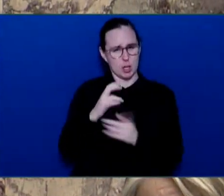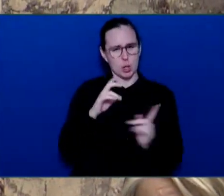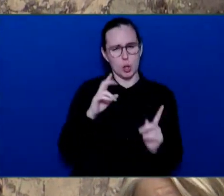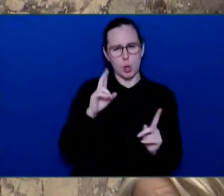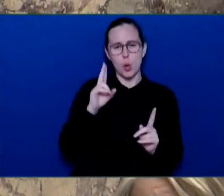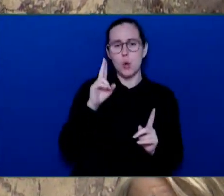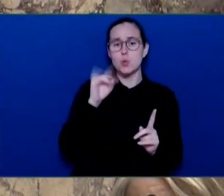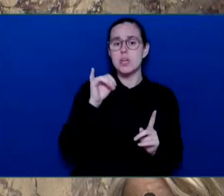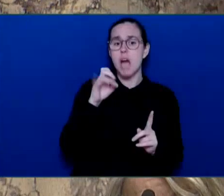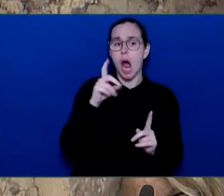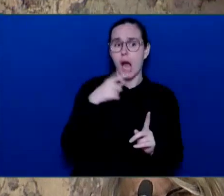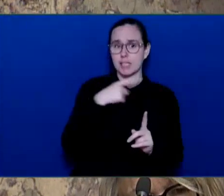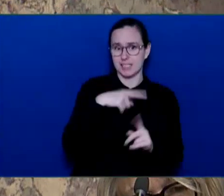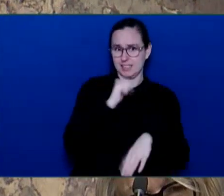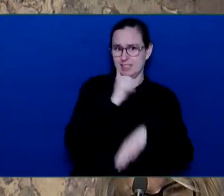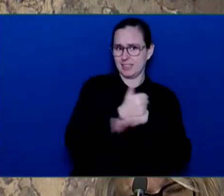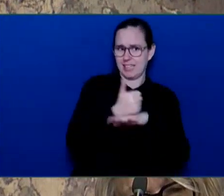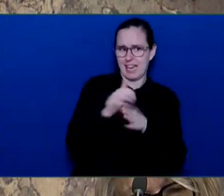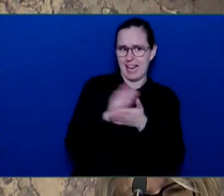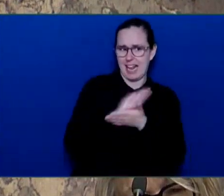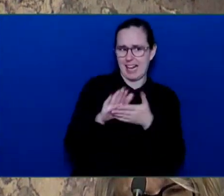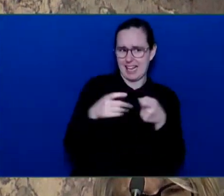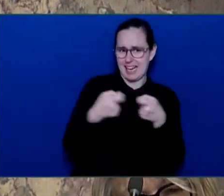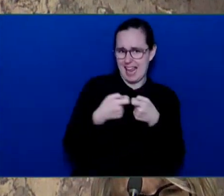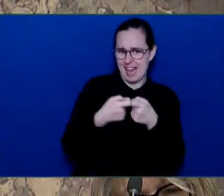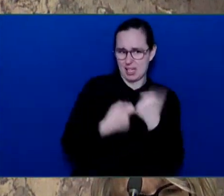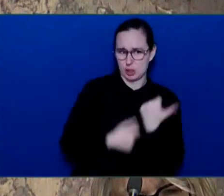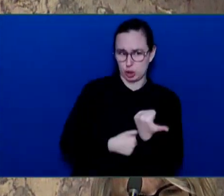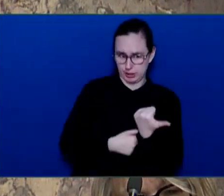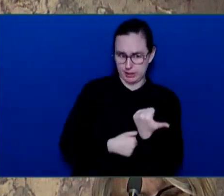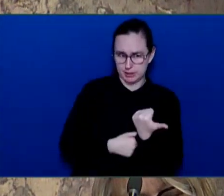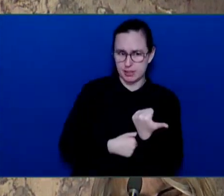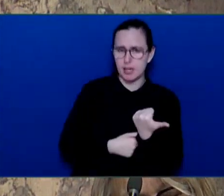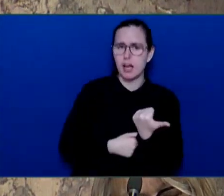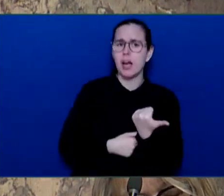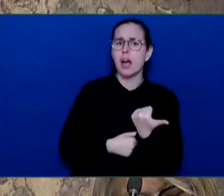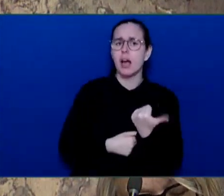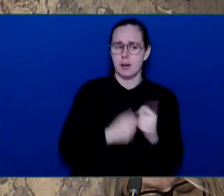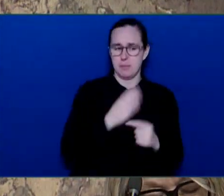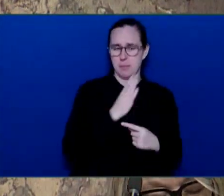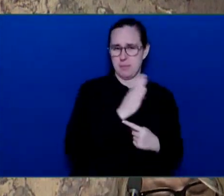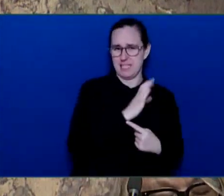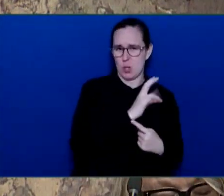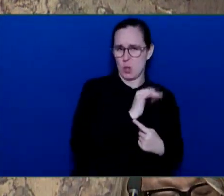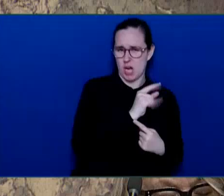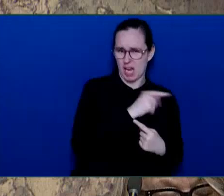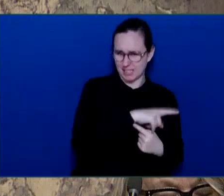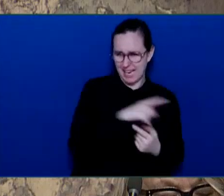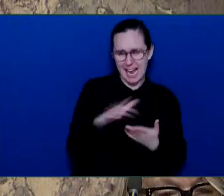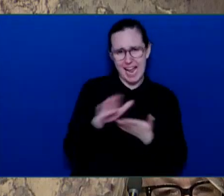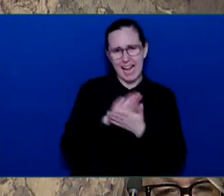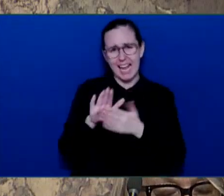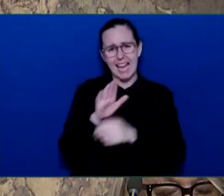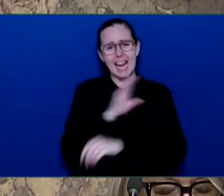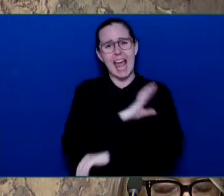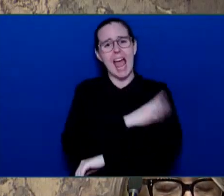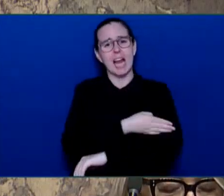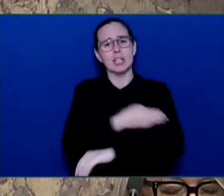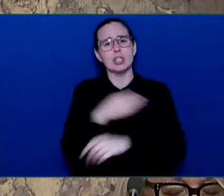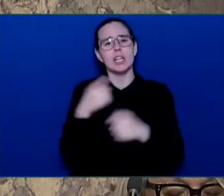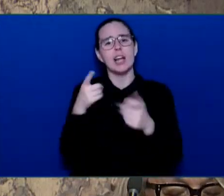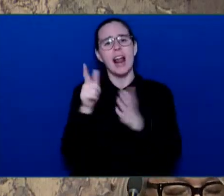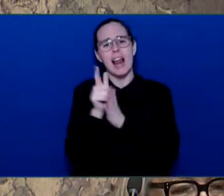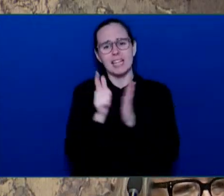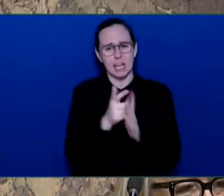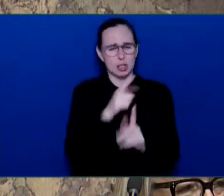Program of 2008, the Clean Energy Act in 2010, and the NDP have fought it all the way. For example, in